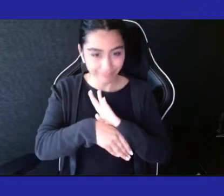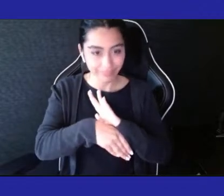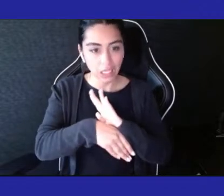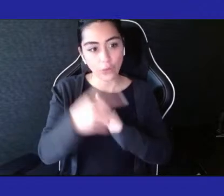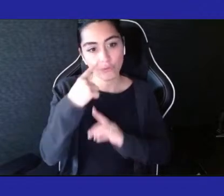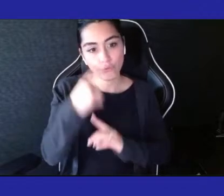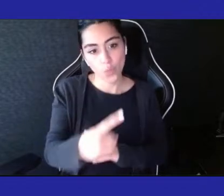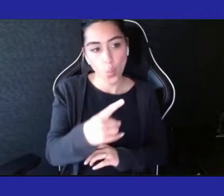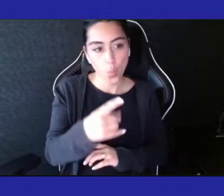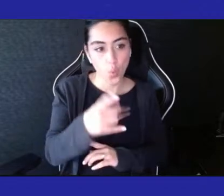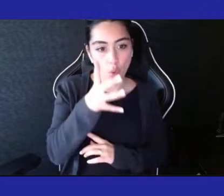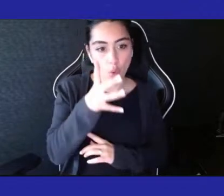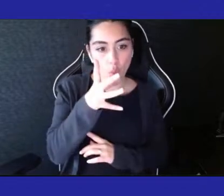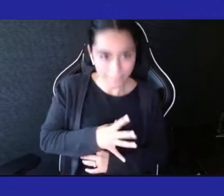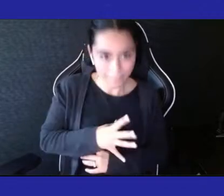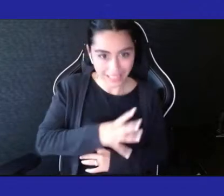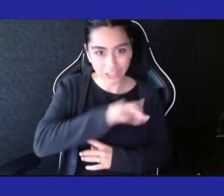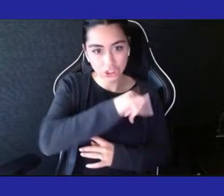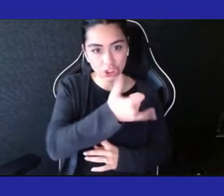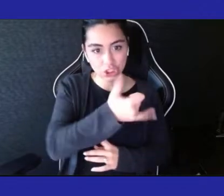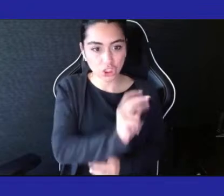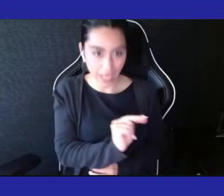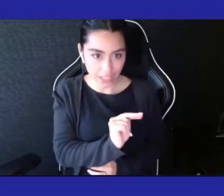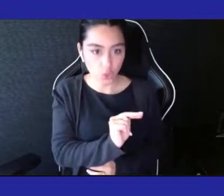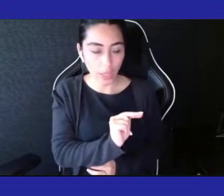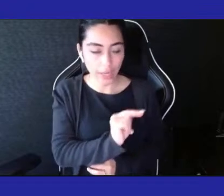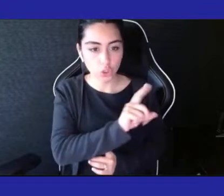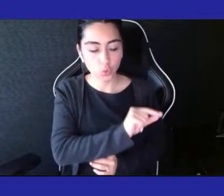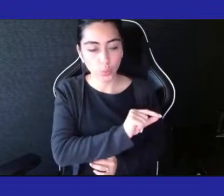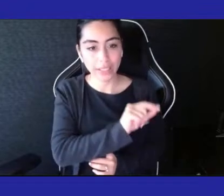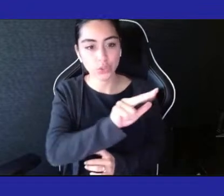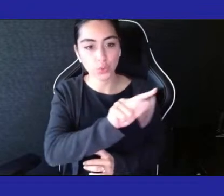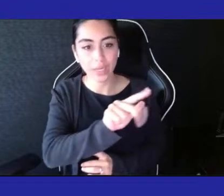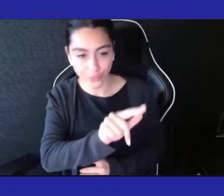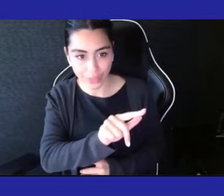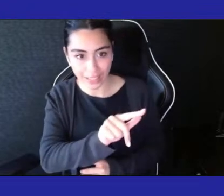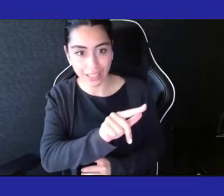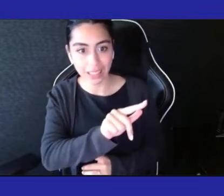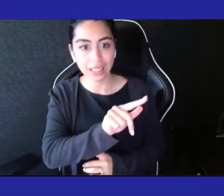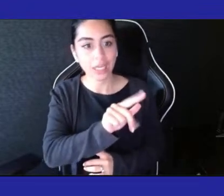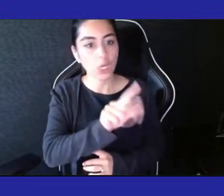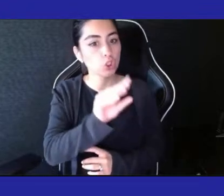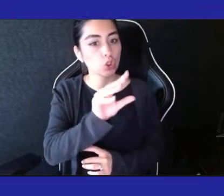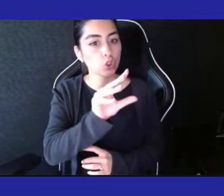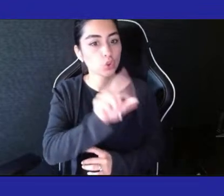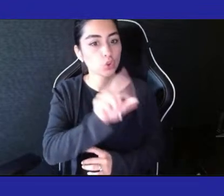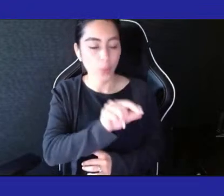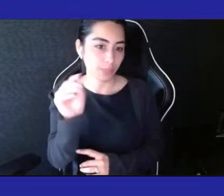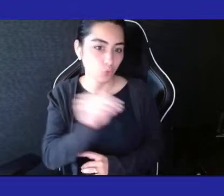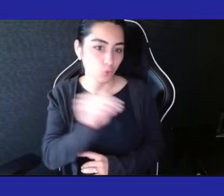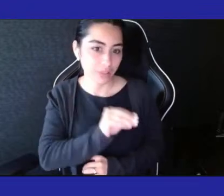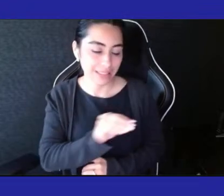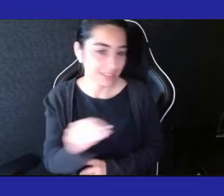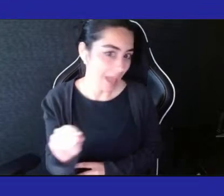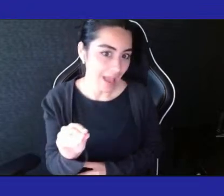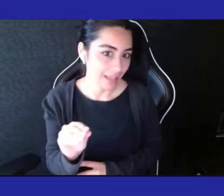in January of 2023, almost 20%. This year it's